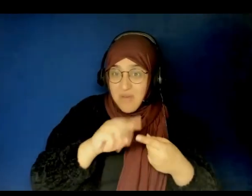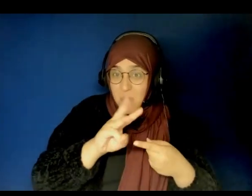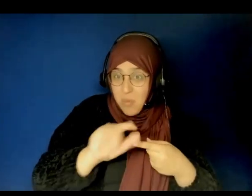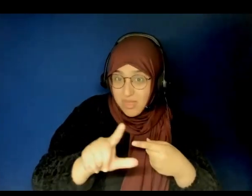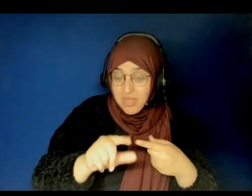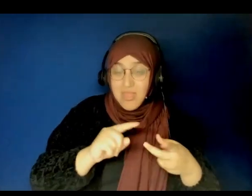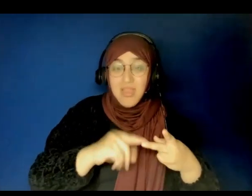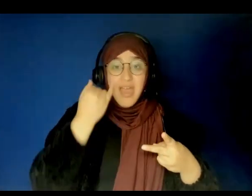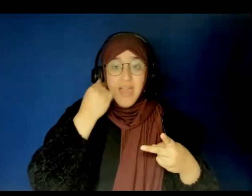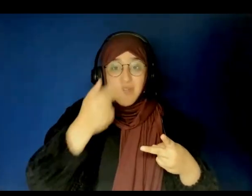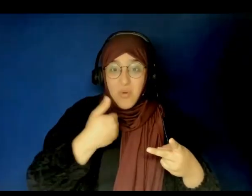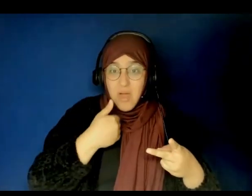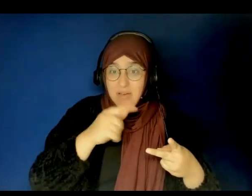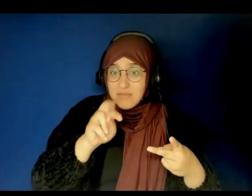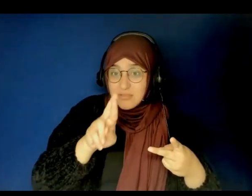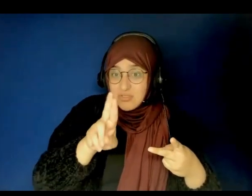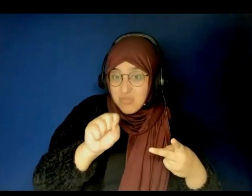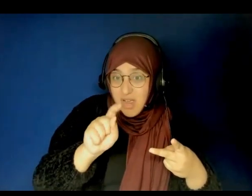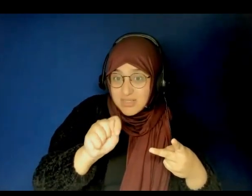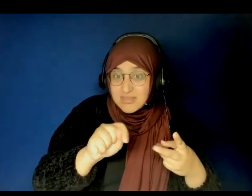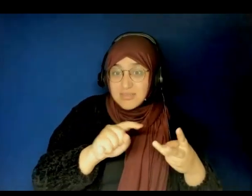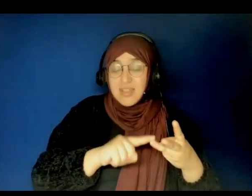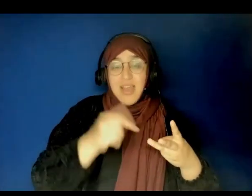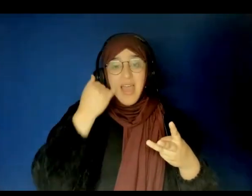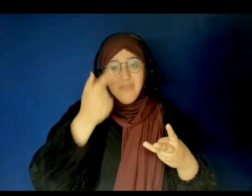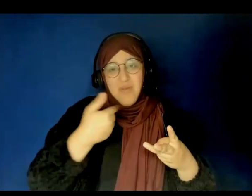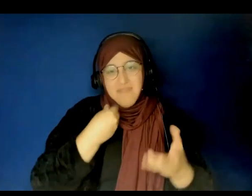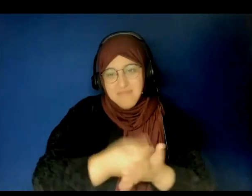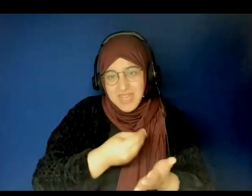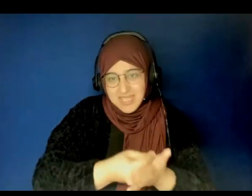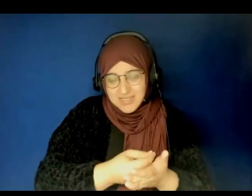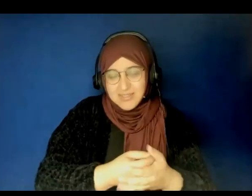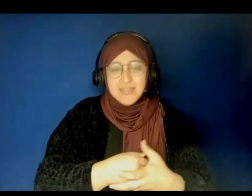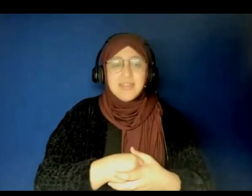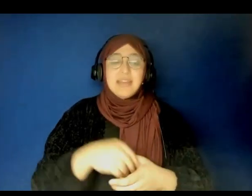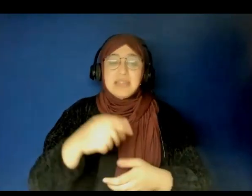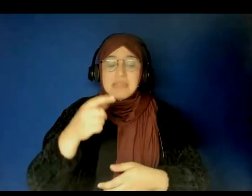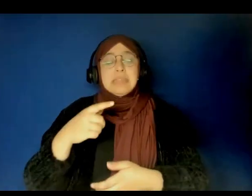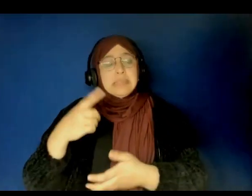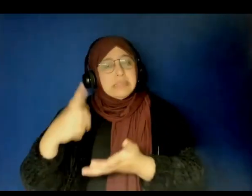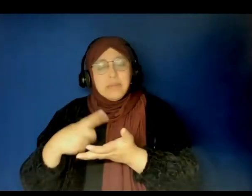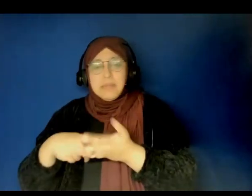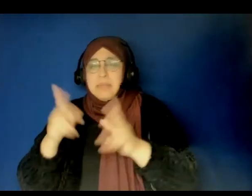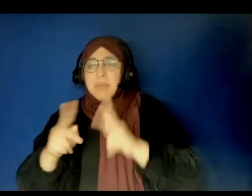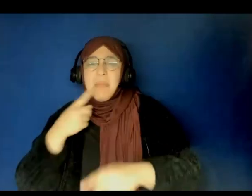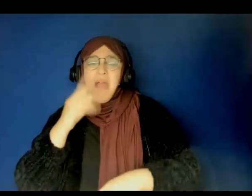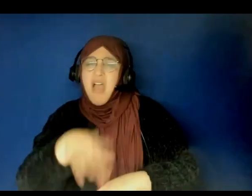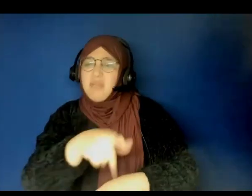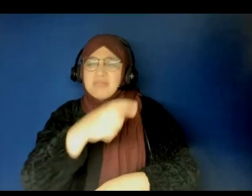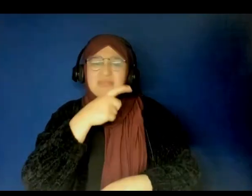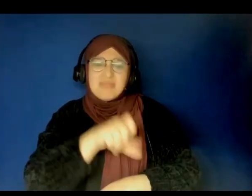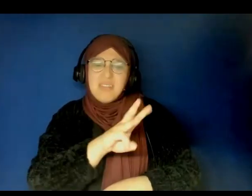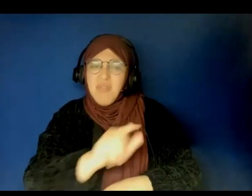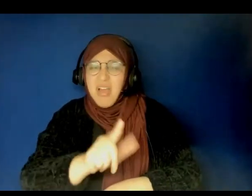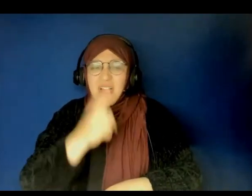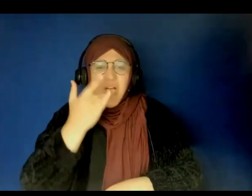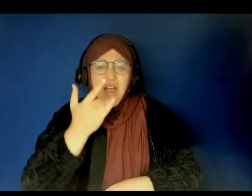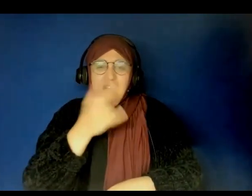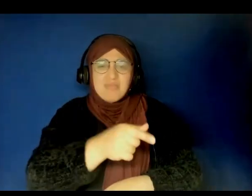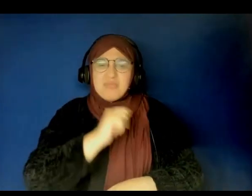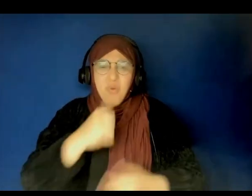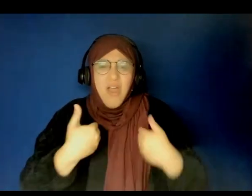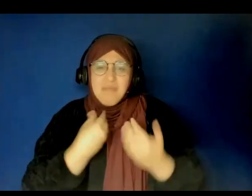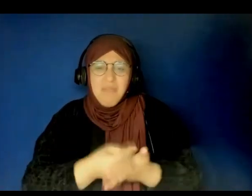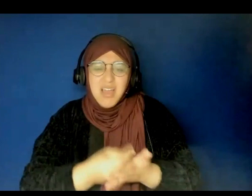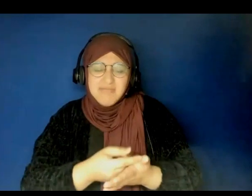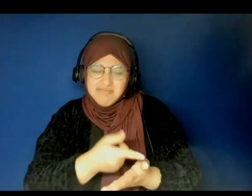believe anybody who says, well, you don't really need a will because you don't have any money and you're not going to go to